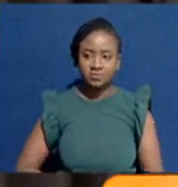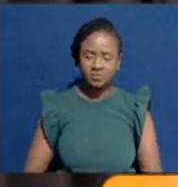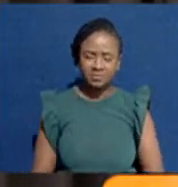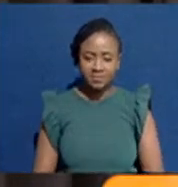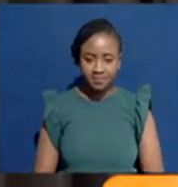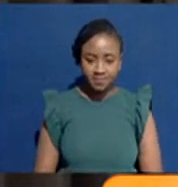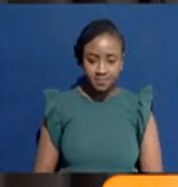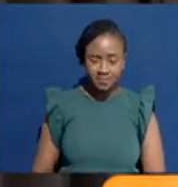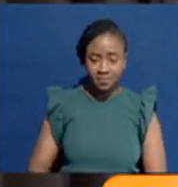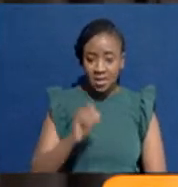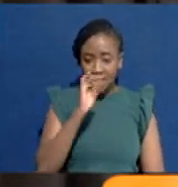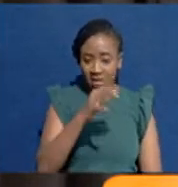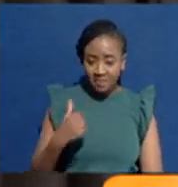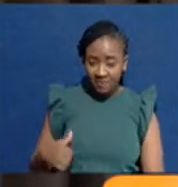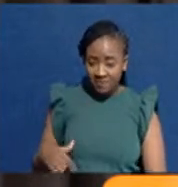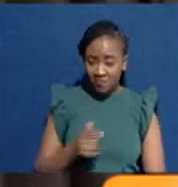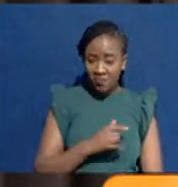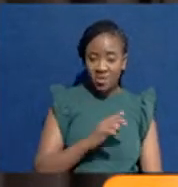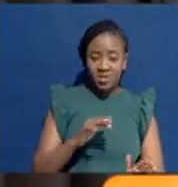If we all feel the pain